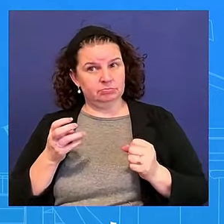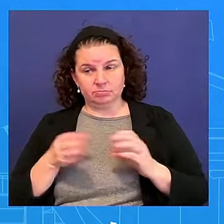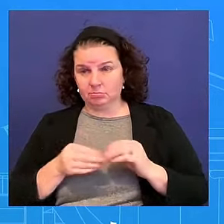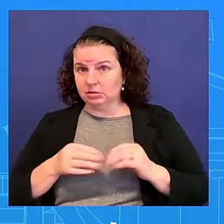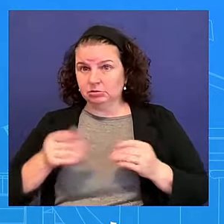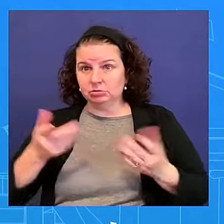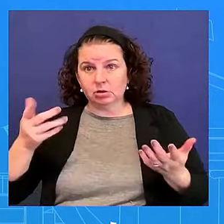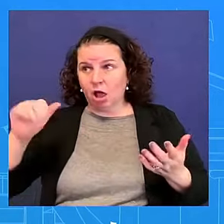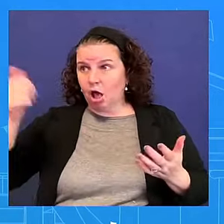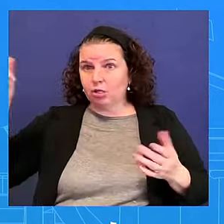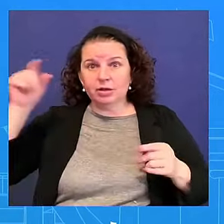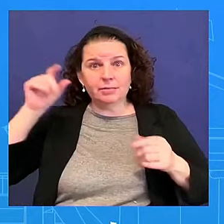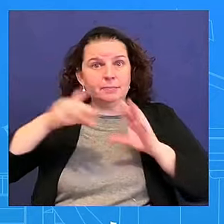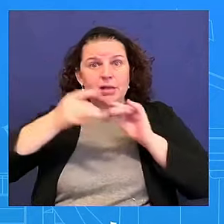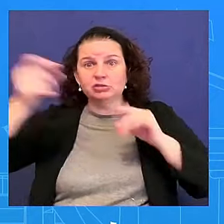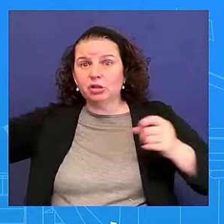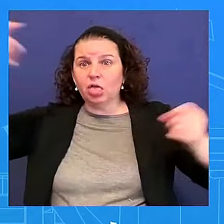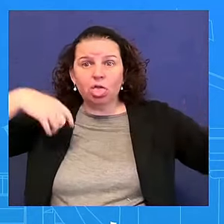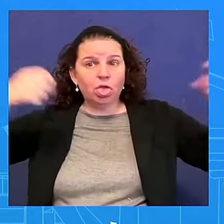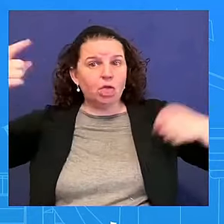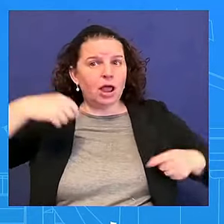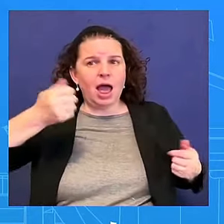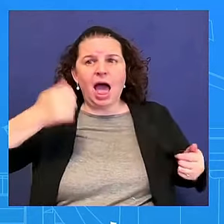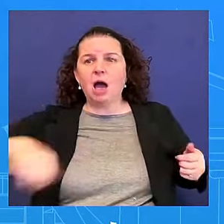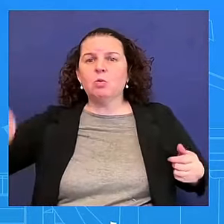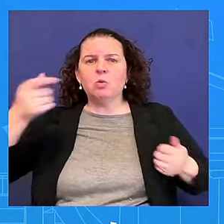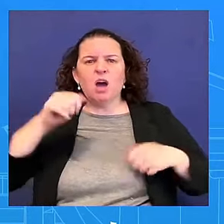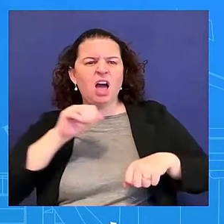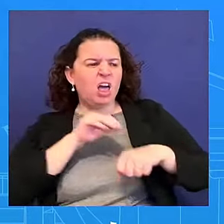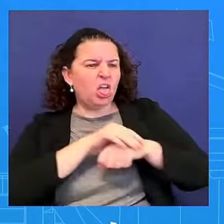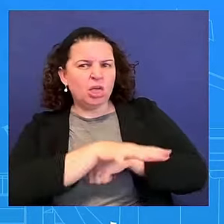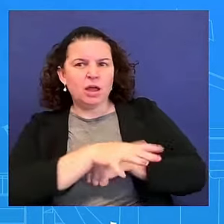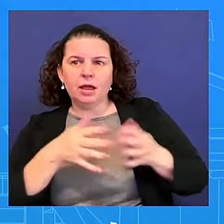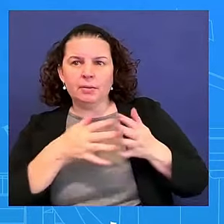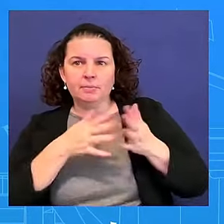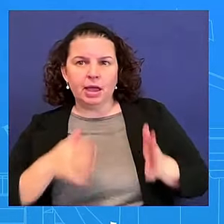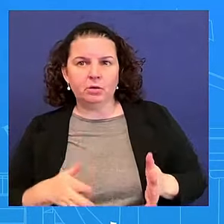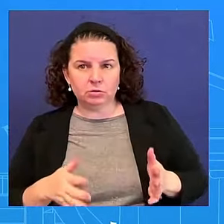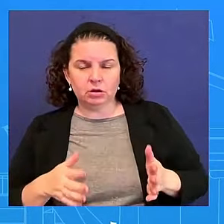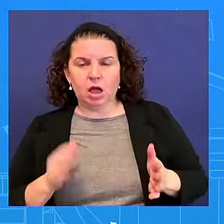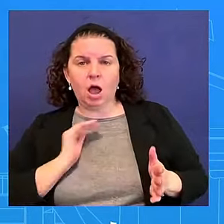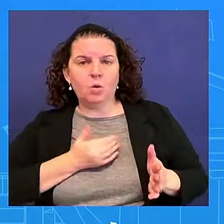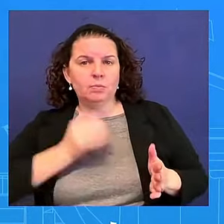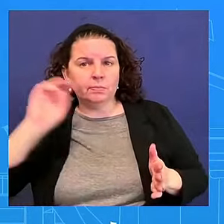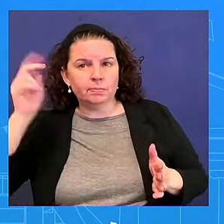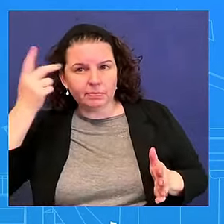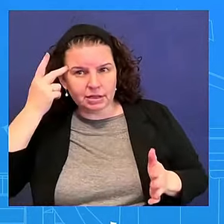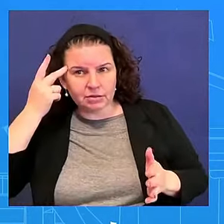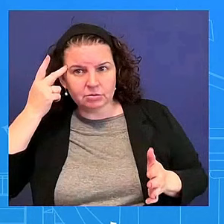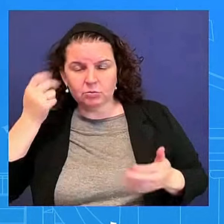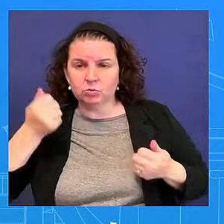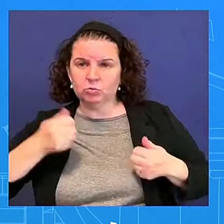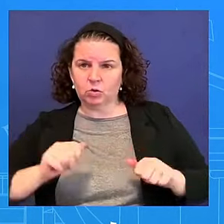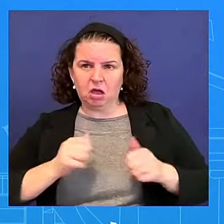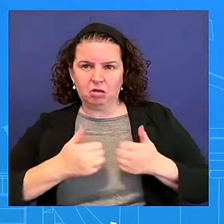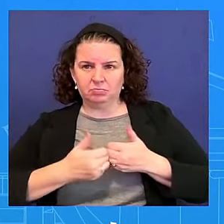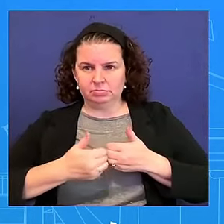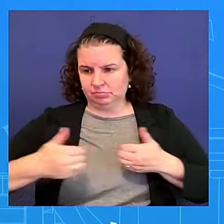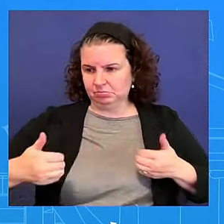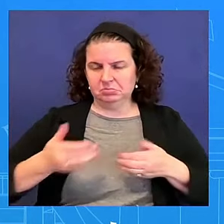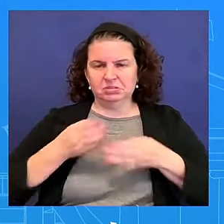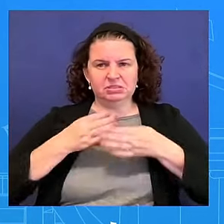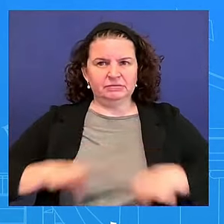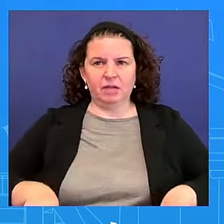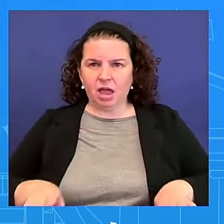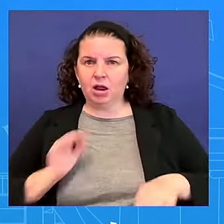of influence activities. Meddling in our politics and seeking to stroke division is unacceptable. And we will continue to expose attempts